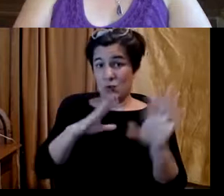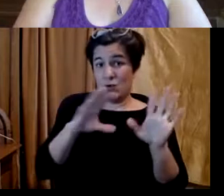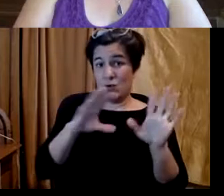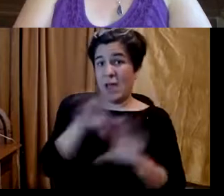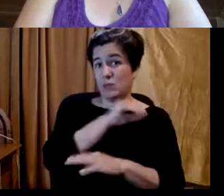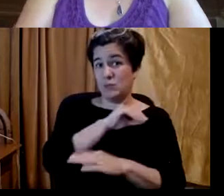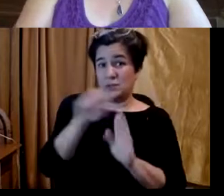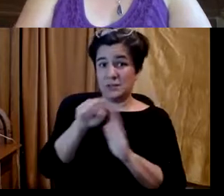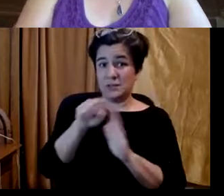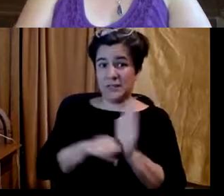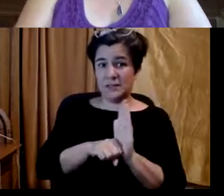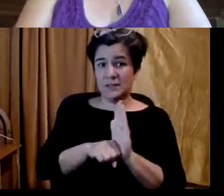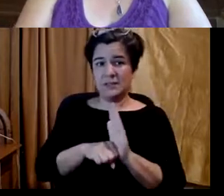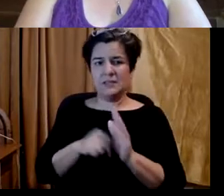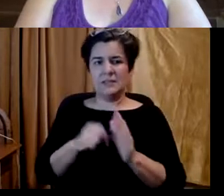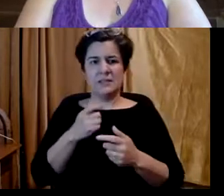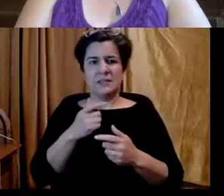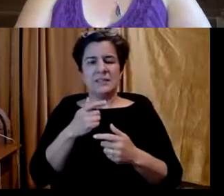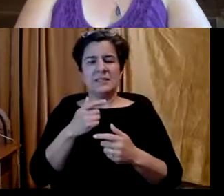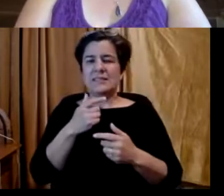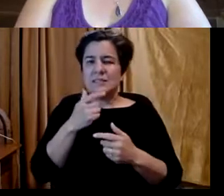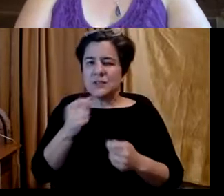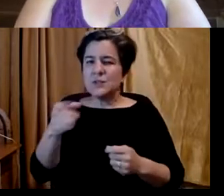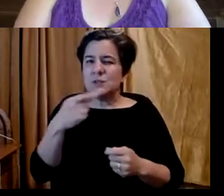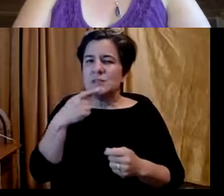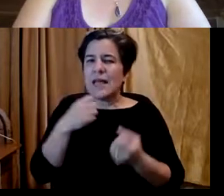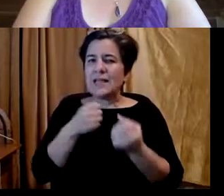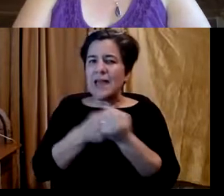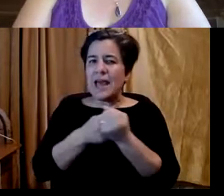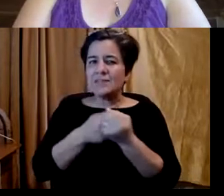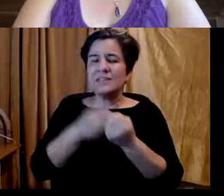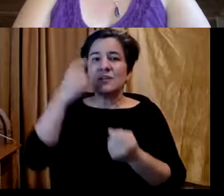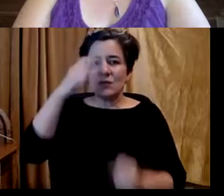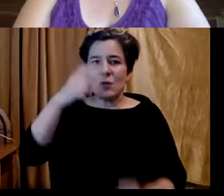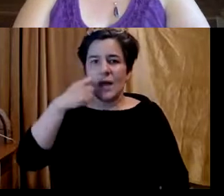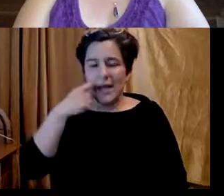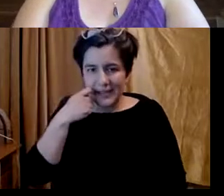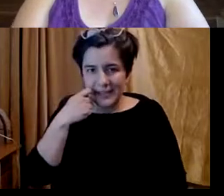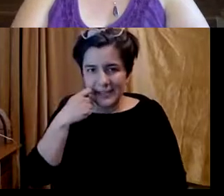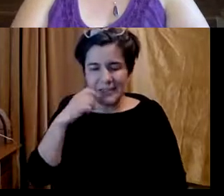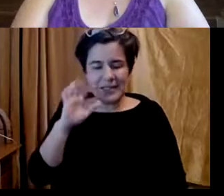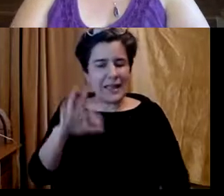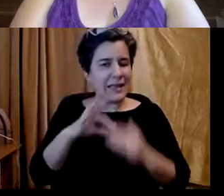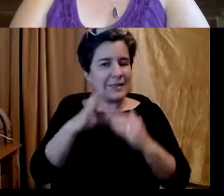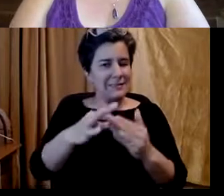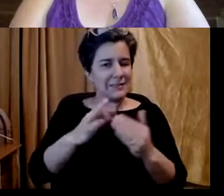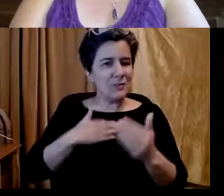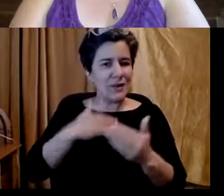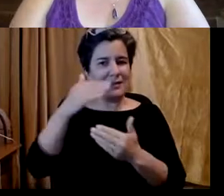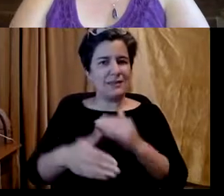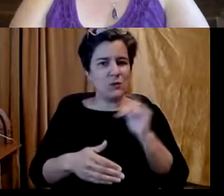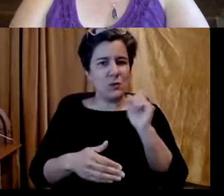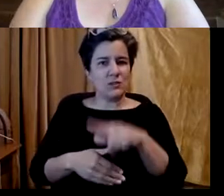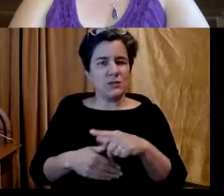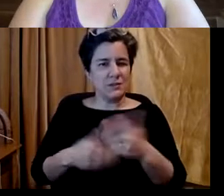it's interesting that you said advocacy for addicts, which actually leads interestingly into my next question. Why have you not done